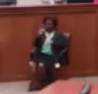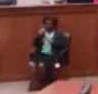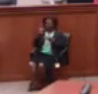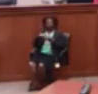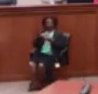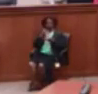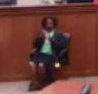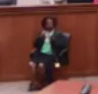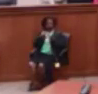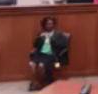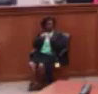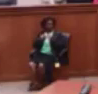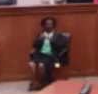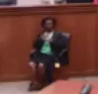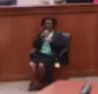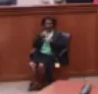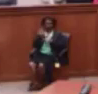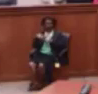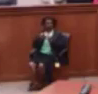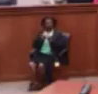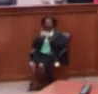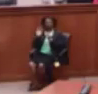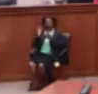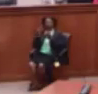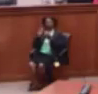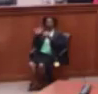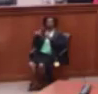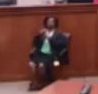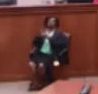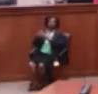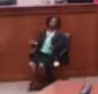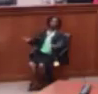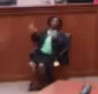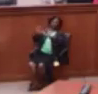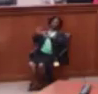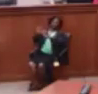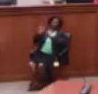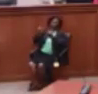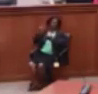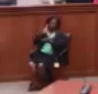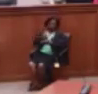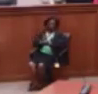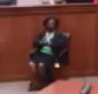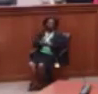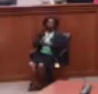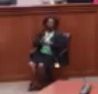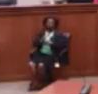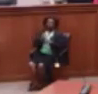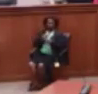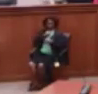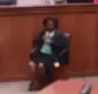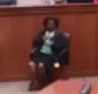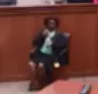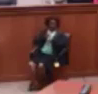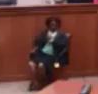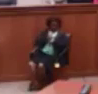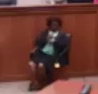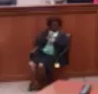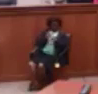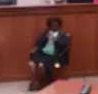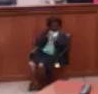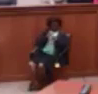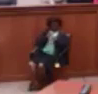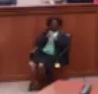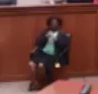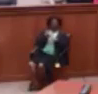that, especially as we look at how that may expand across the entire state. That is a fully functioning ecosystem, those work-ready communities, and we want to make sure that we